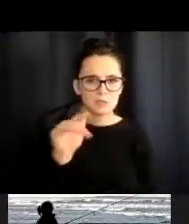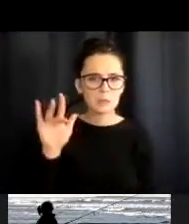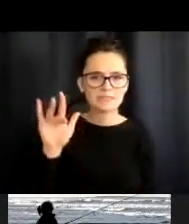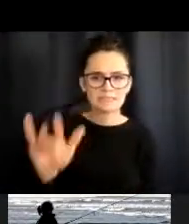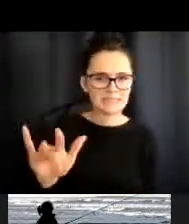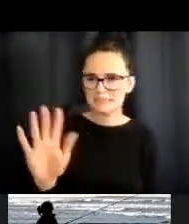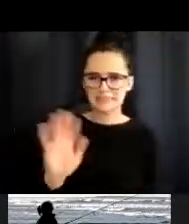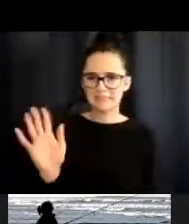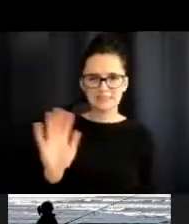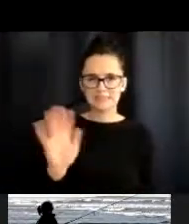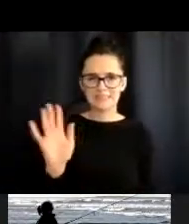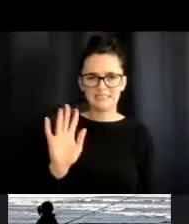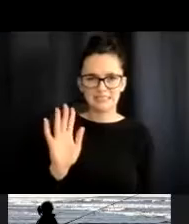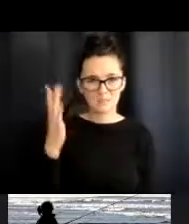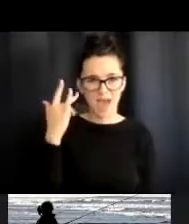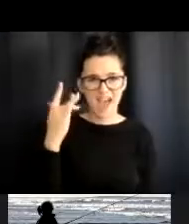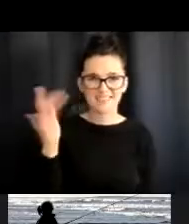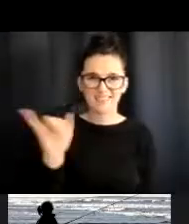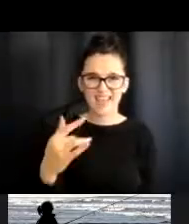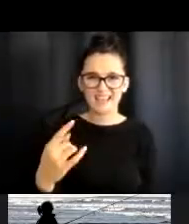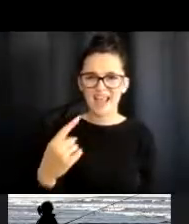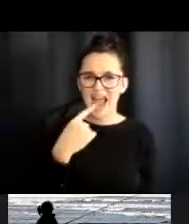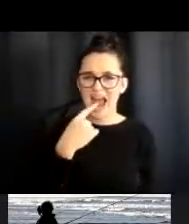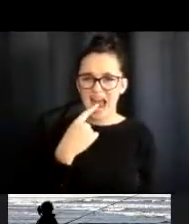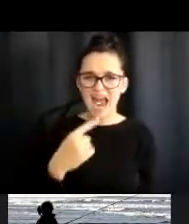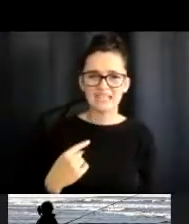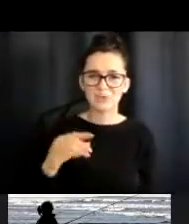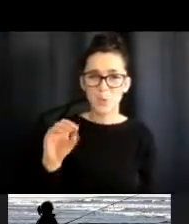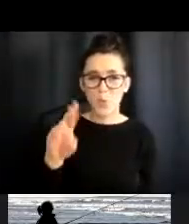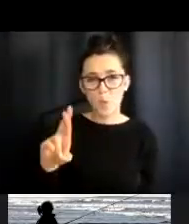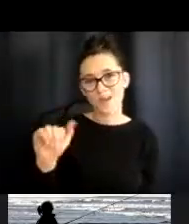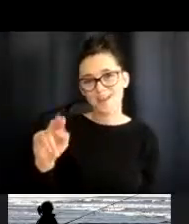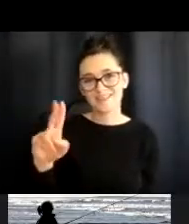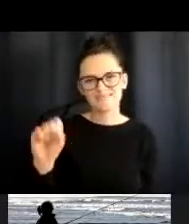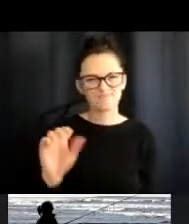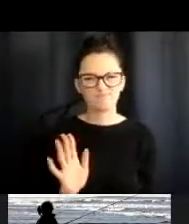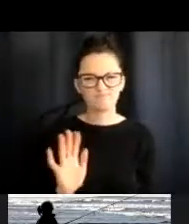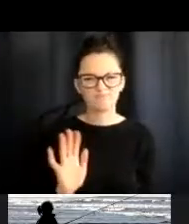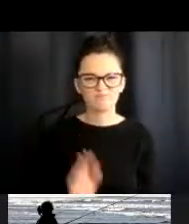anus. So you can see it right there. Very cool.